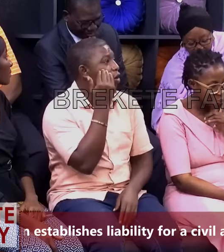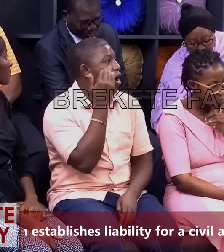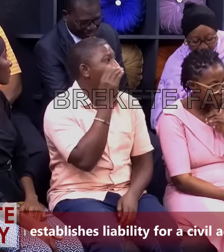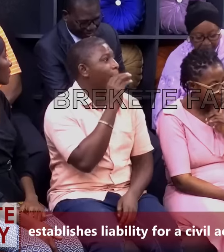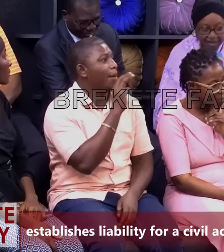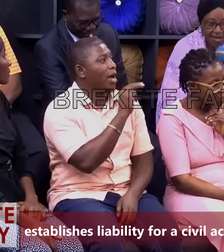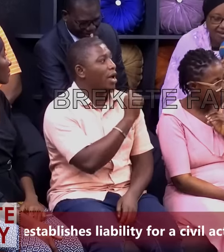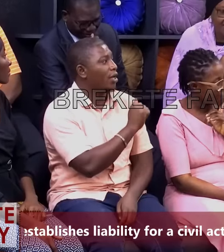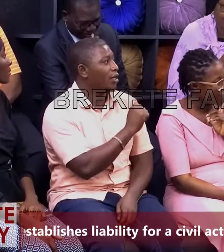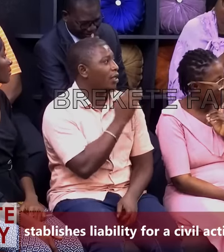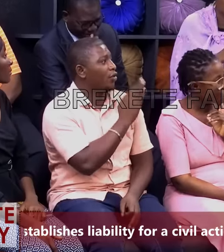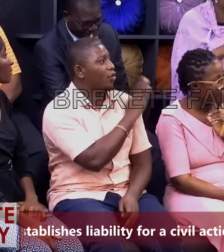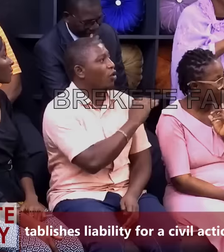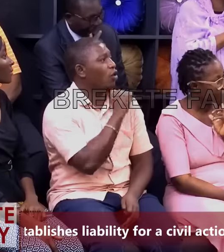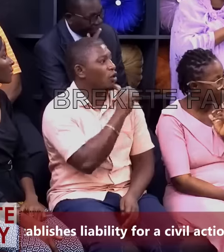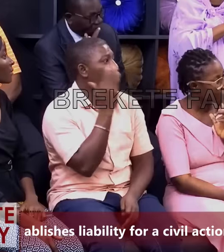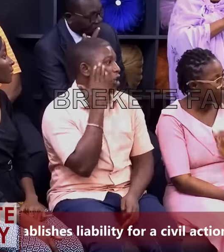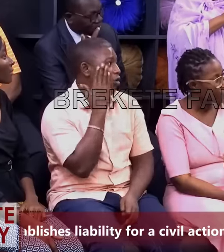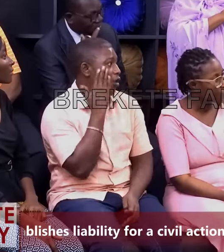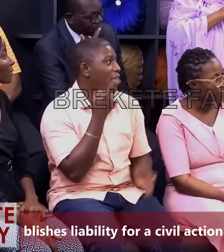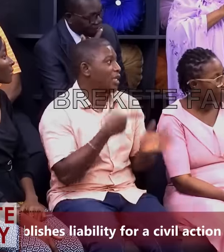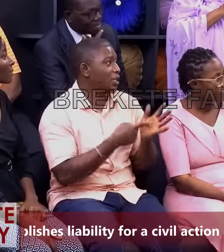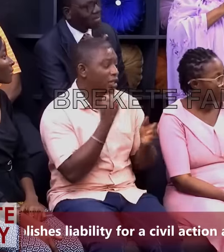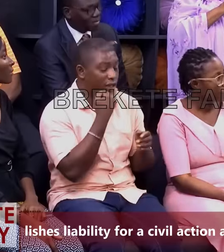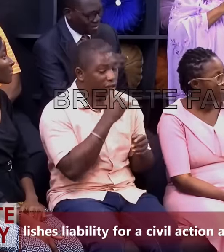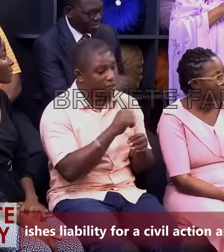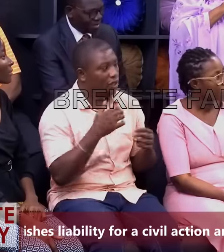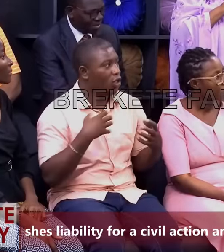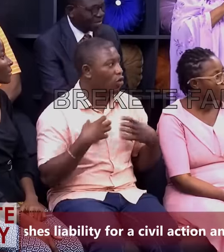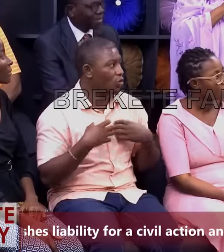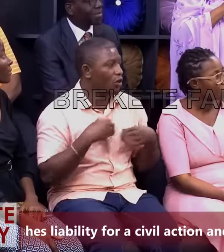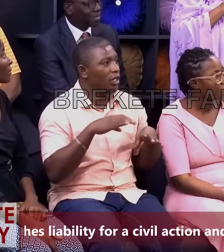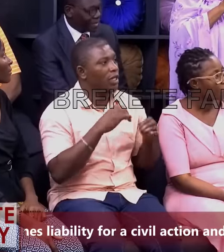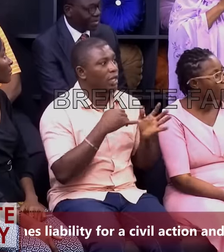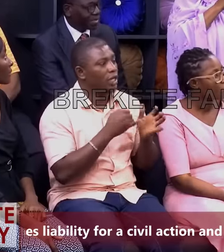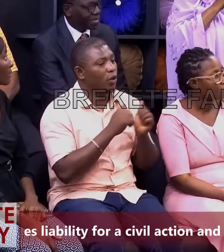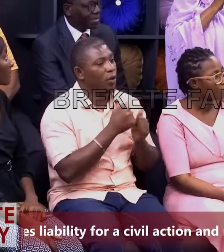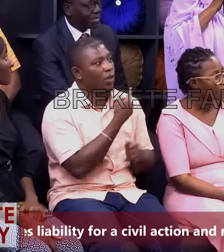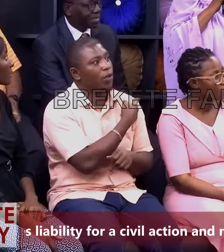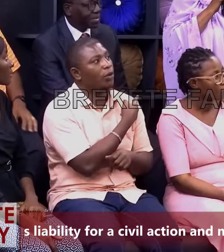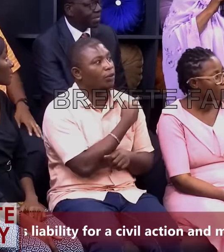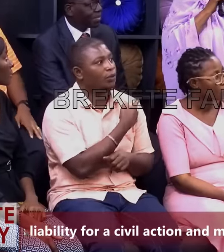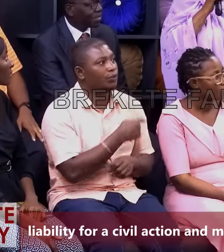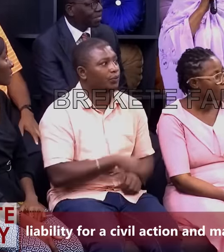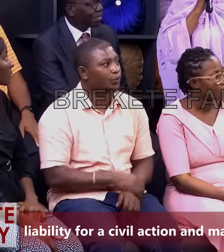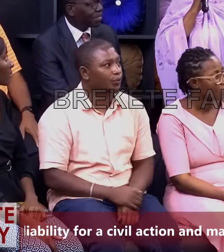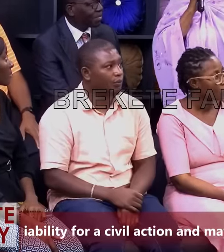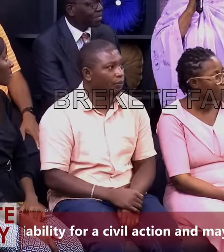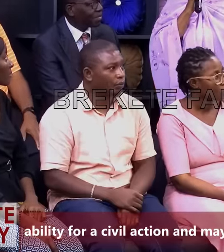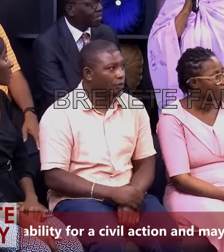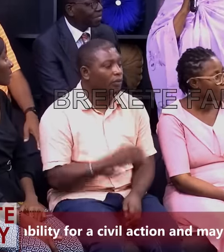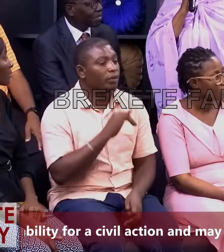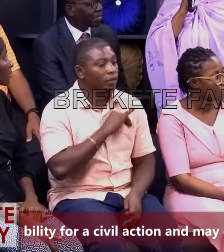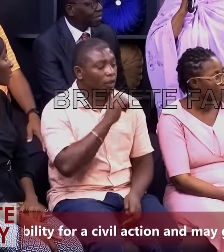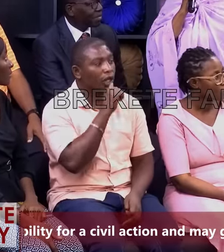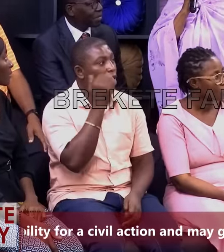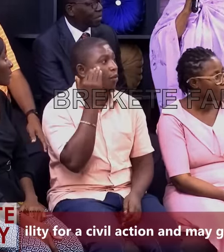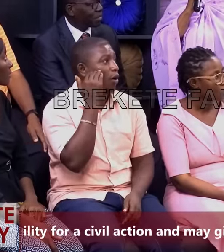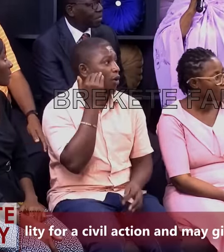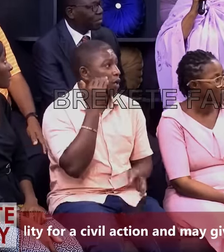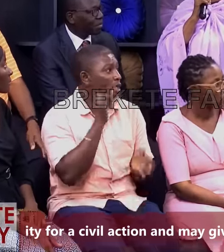man if you are not aware this is a complaint take it with you okay I'm aware that